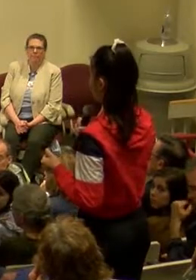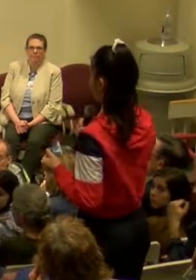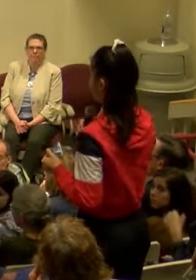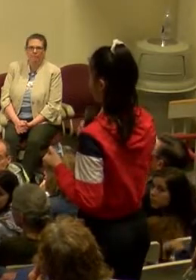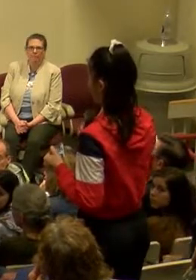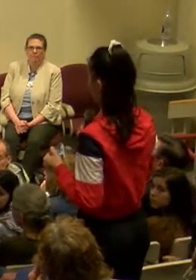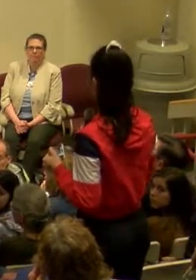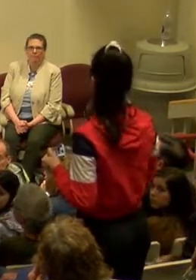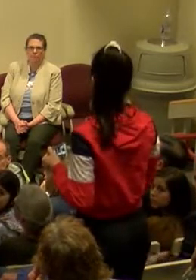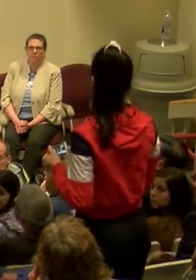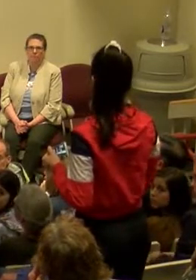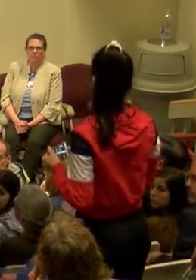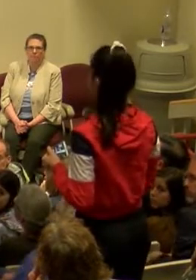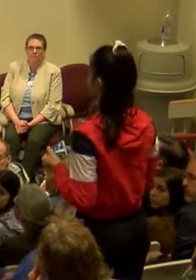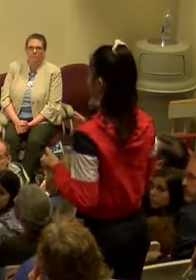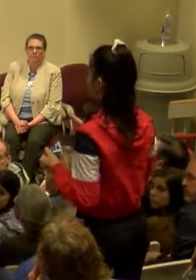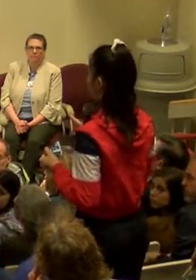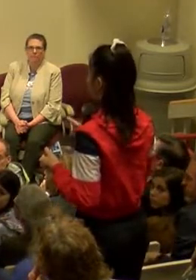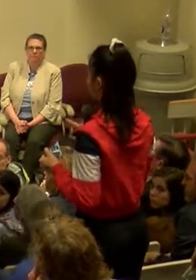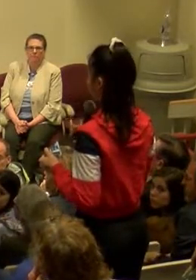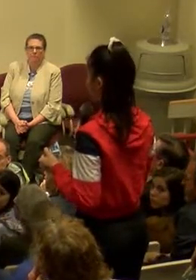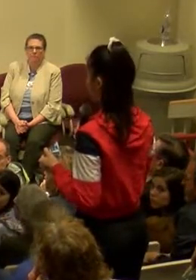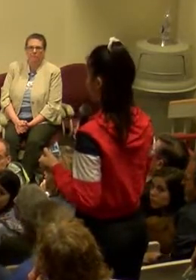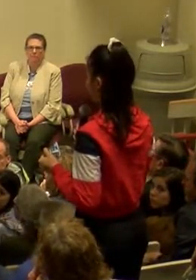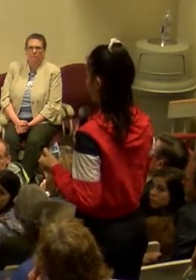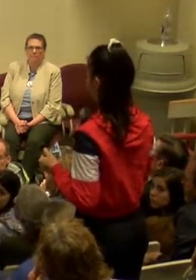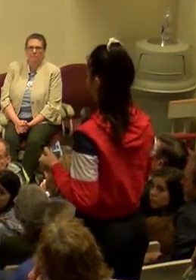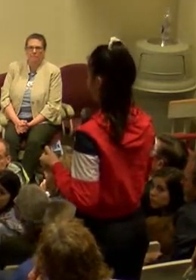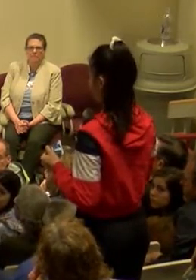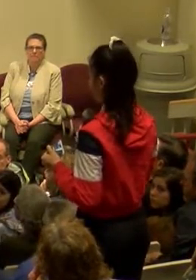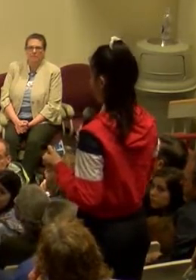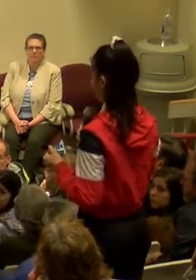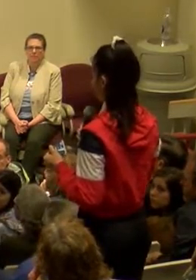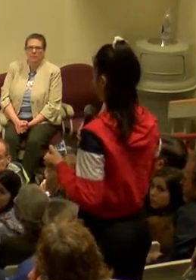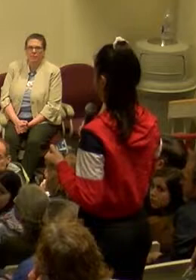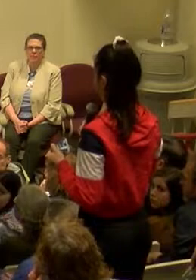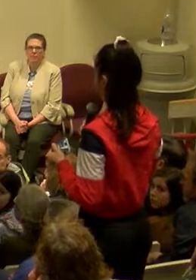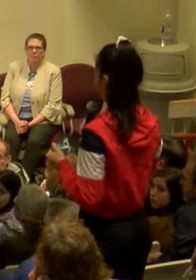you support the legal recognition of a third